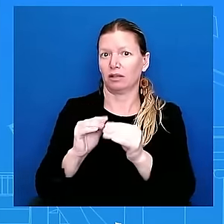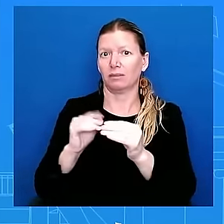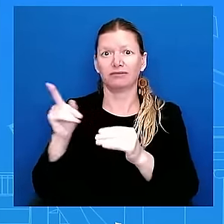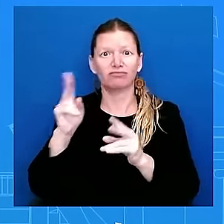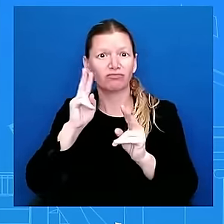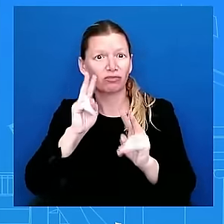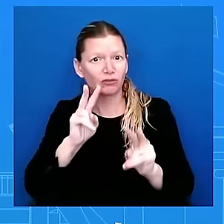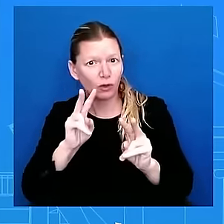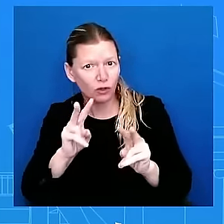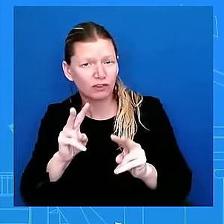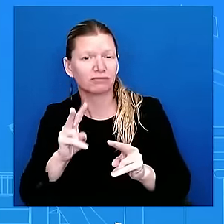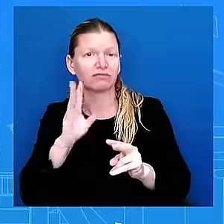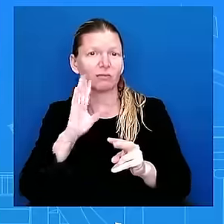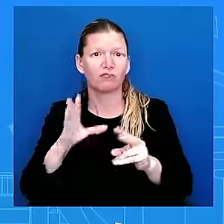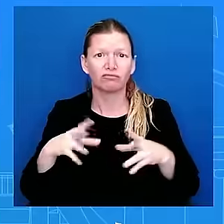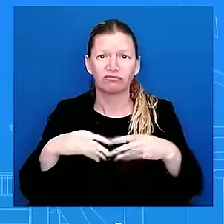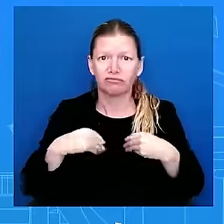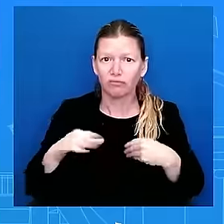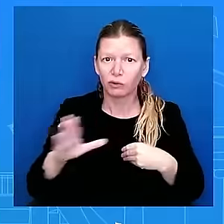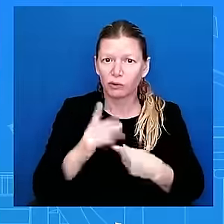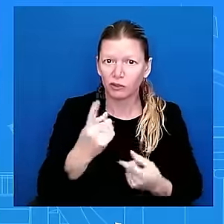Great. Something different. Great.